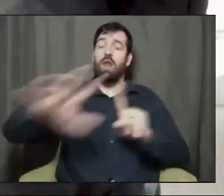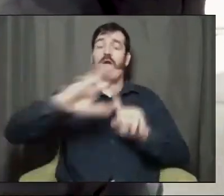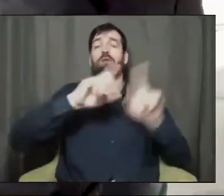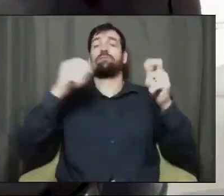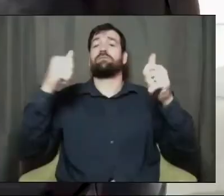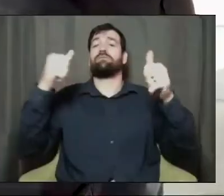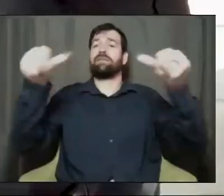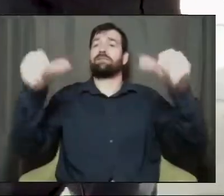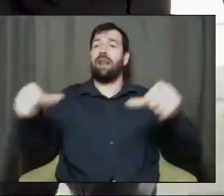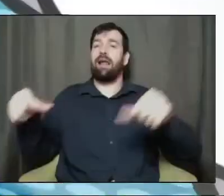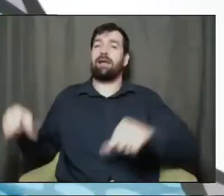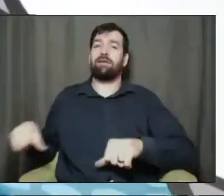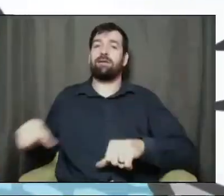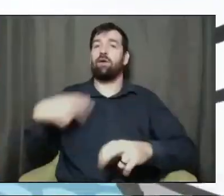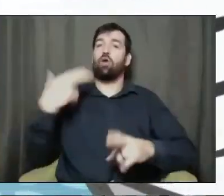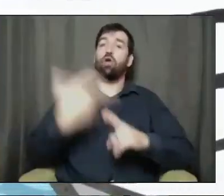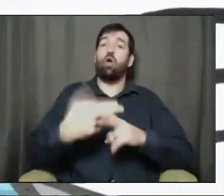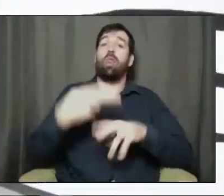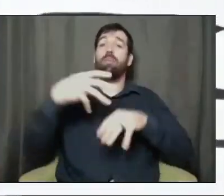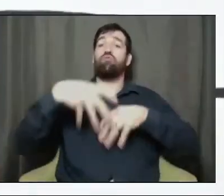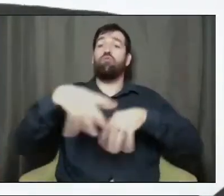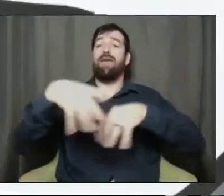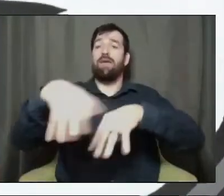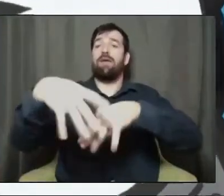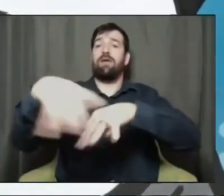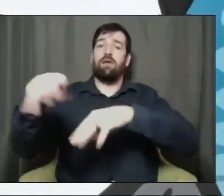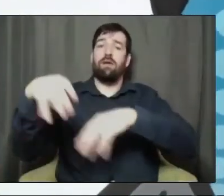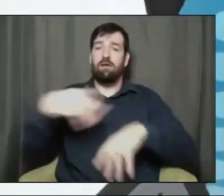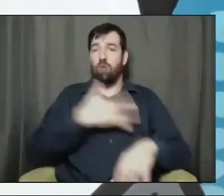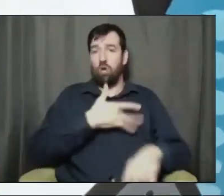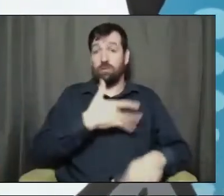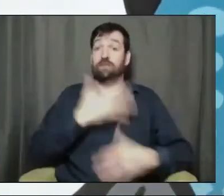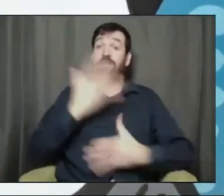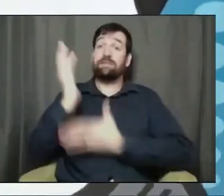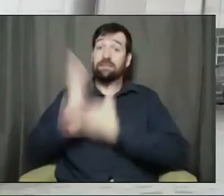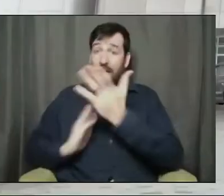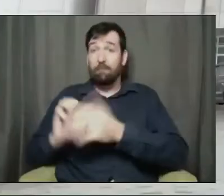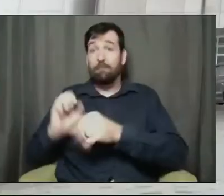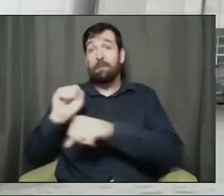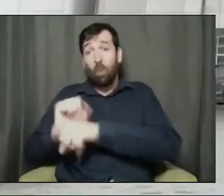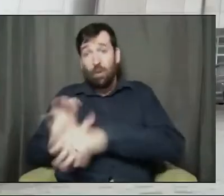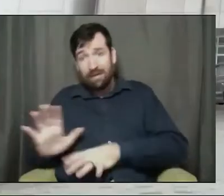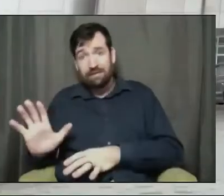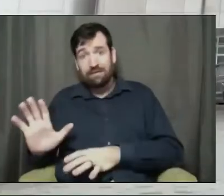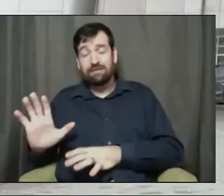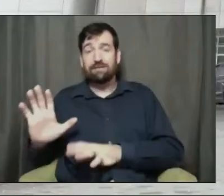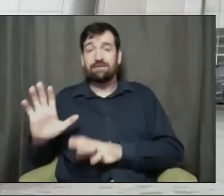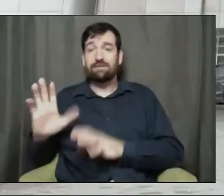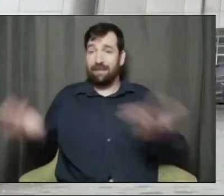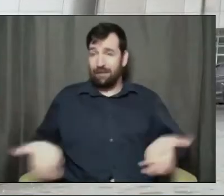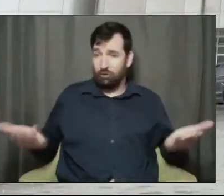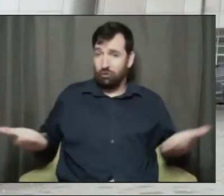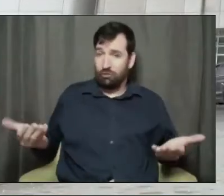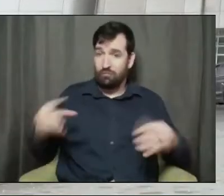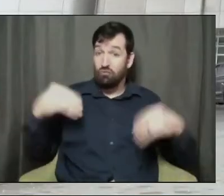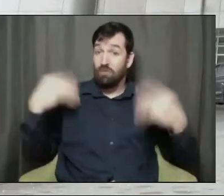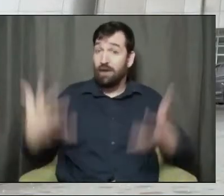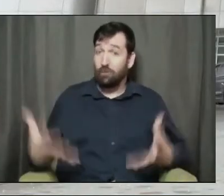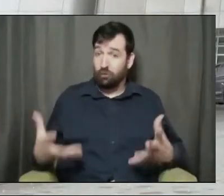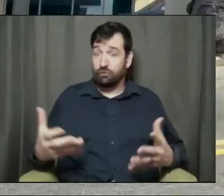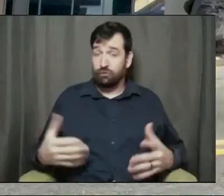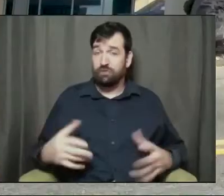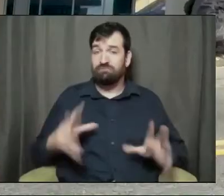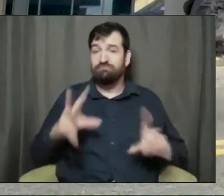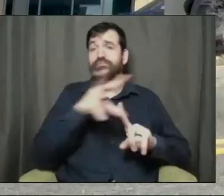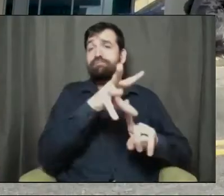called the Parade of Hearts. Some of those artists are also employees and healthcare providers here at the University of Kansas Health System. So we shot some video of the